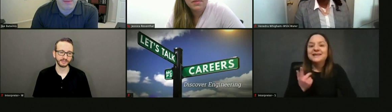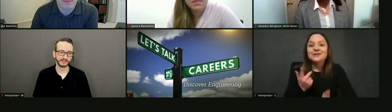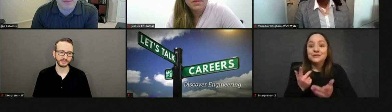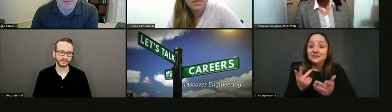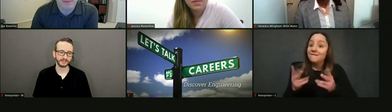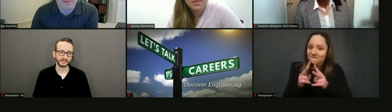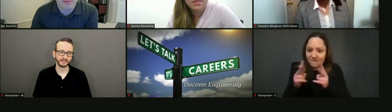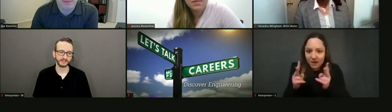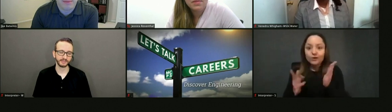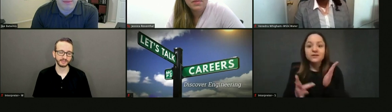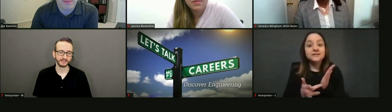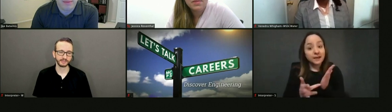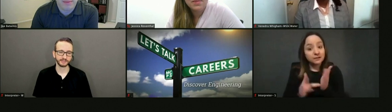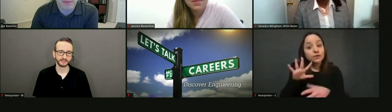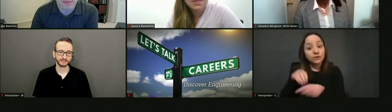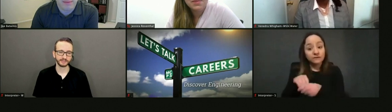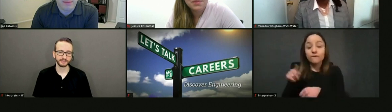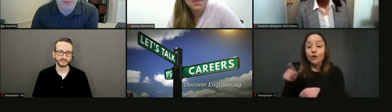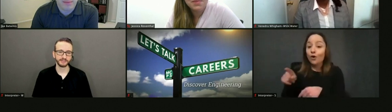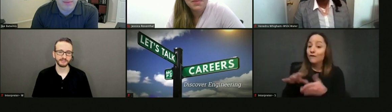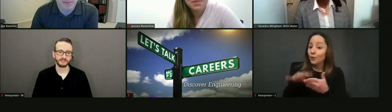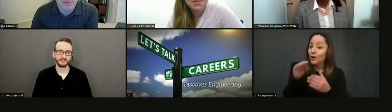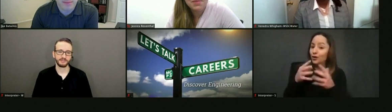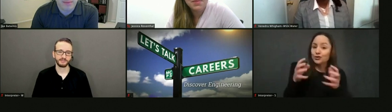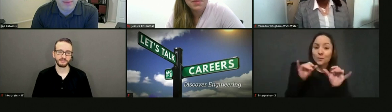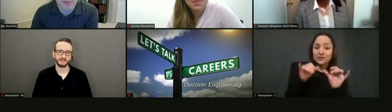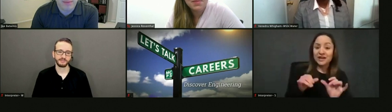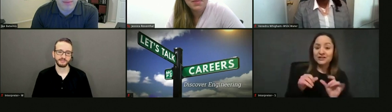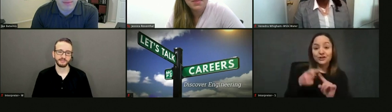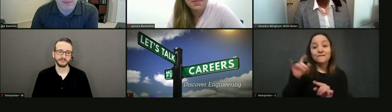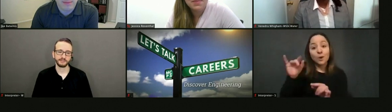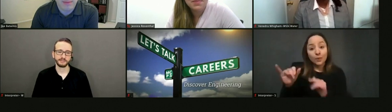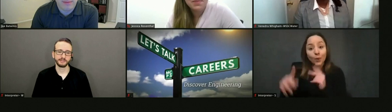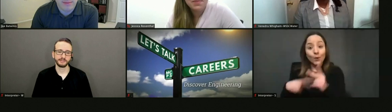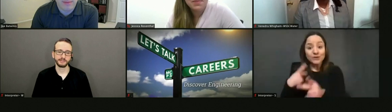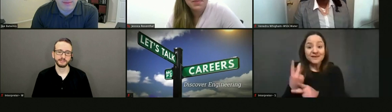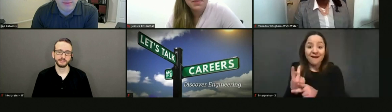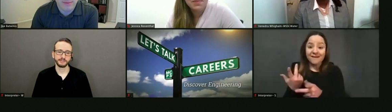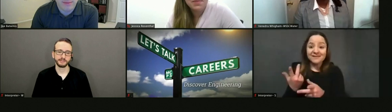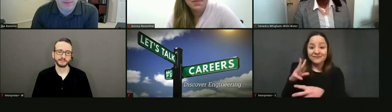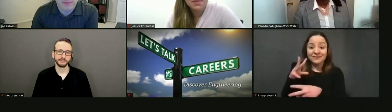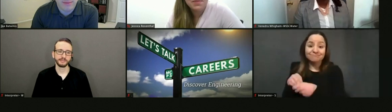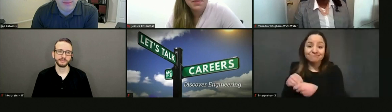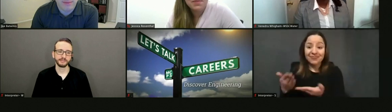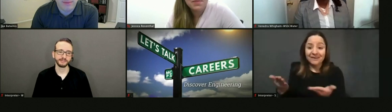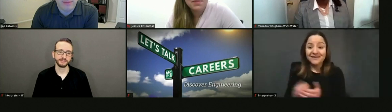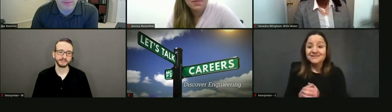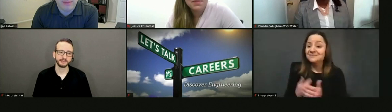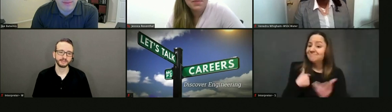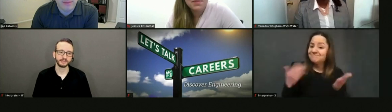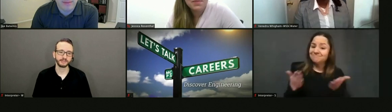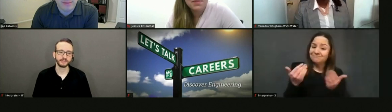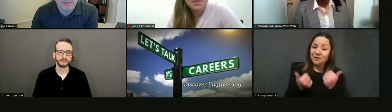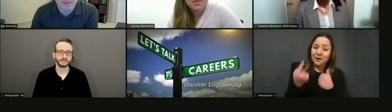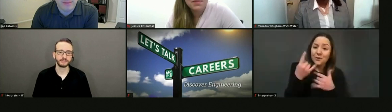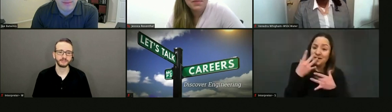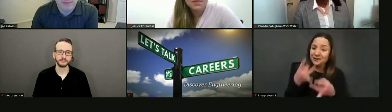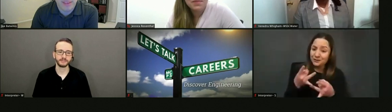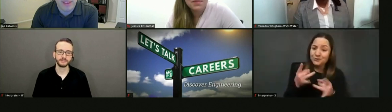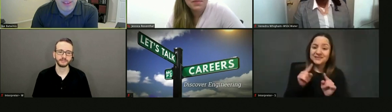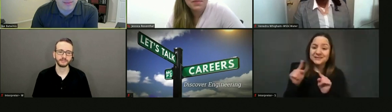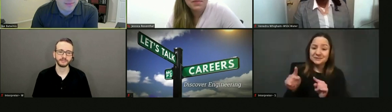technical, and you can learn so much about engineering from those kinds of things. And yeah, I highly encourage anyone interested to check that